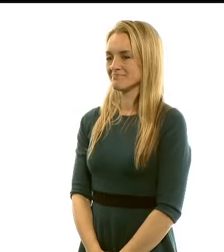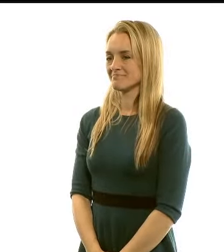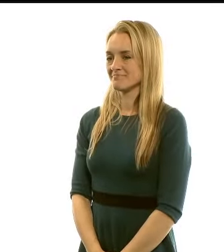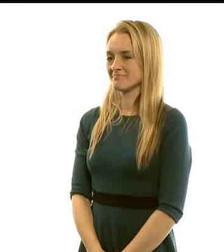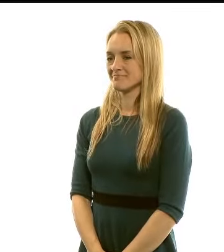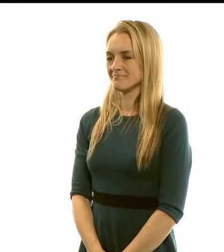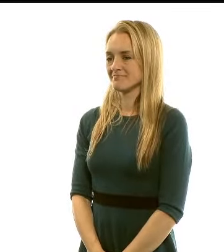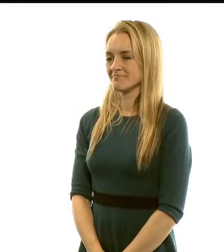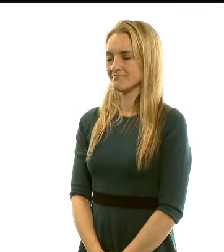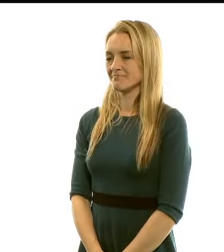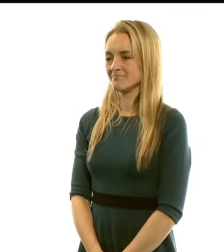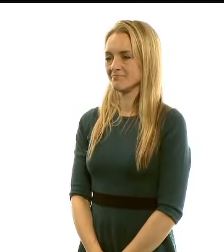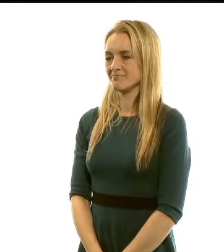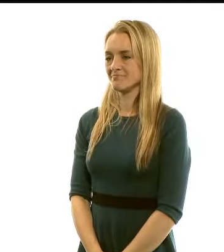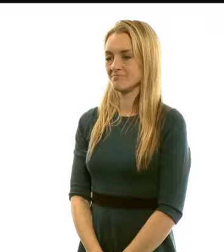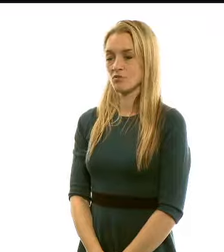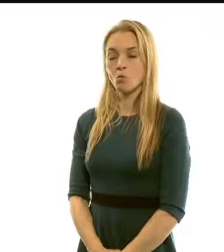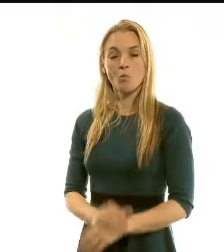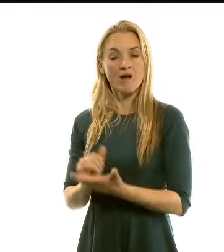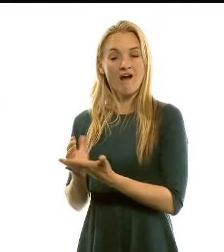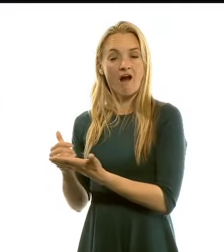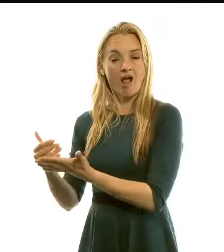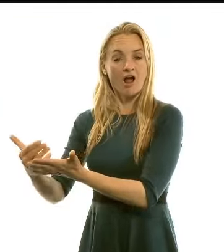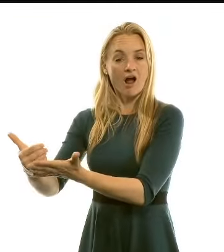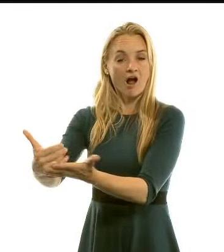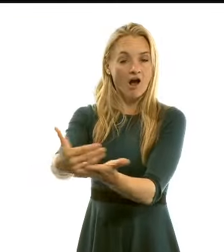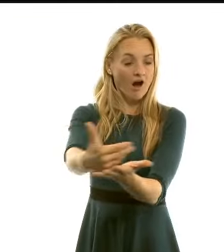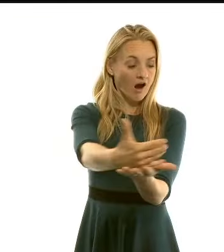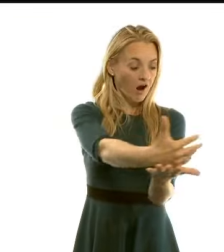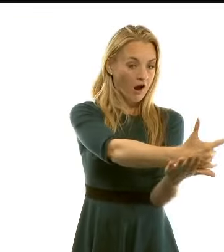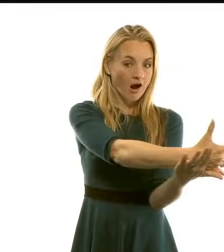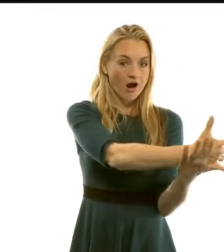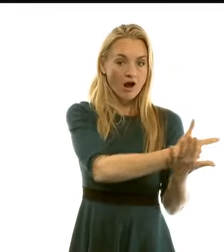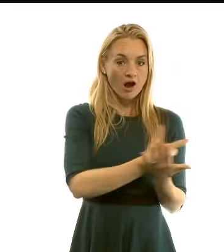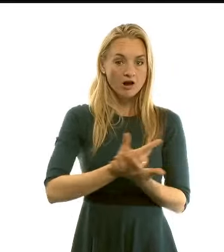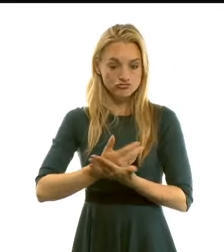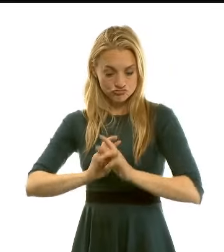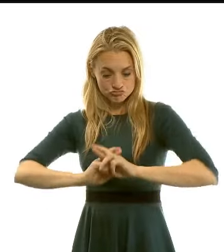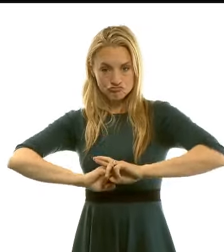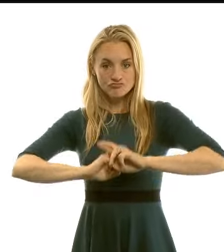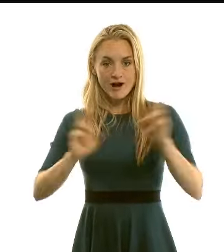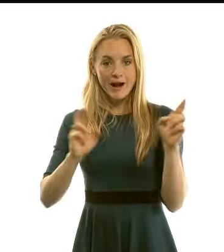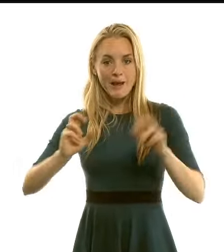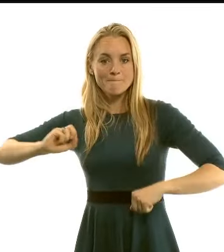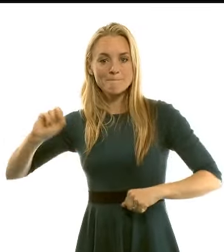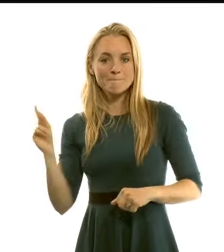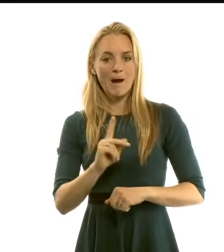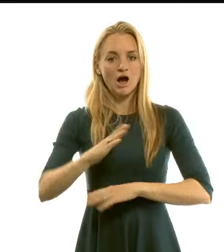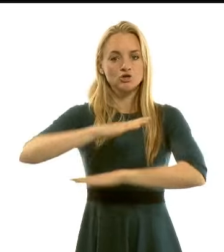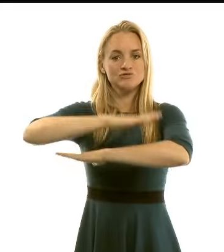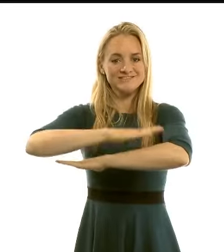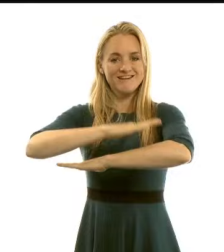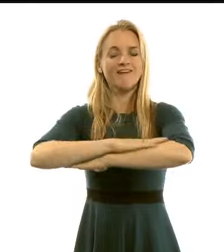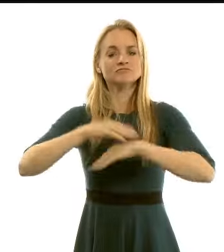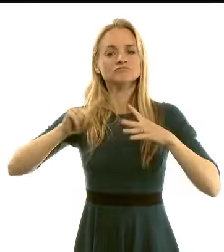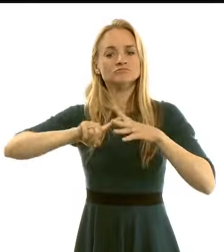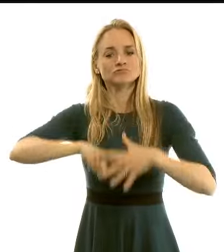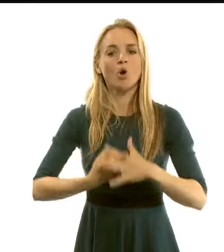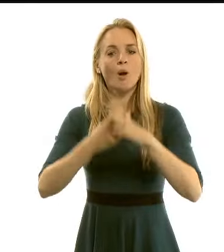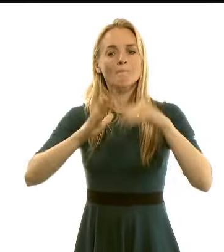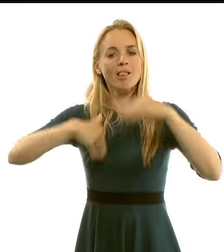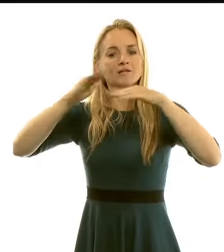When we've got all our bricks ready, we go back to our desks and start building. We need to keep quite a few things in mind when making our